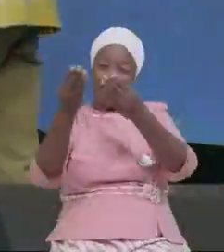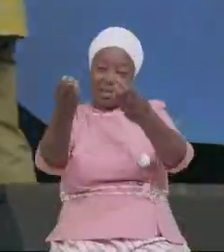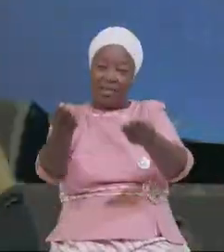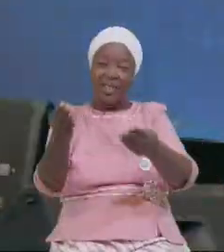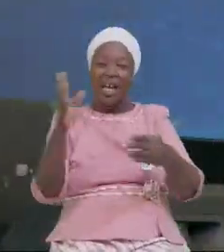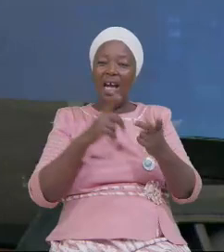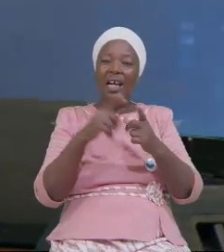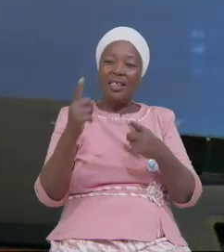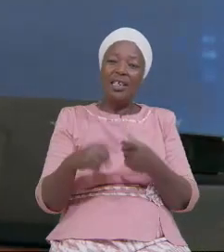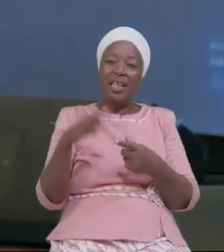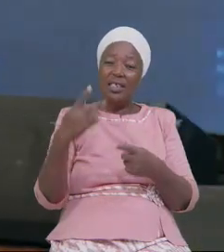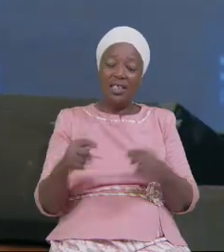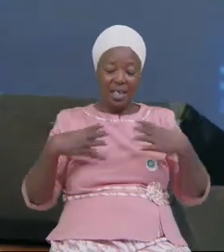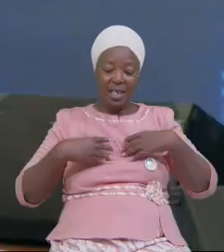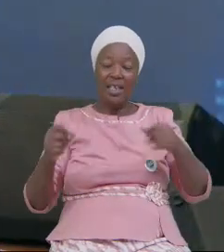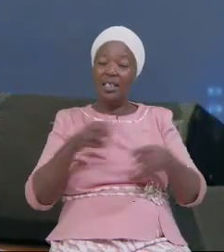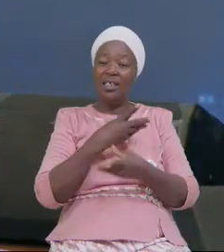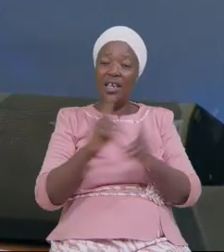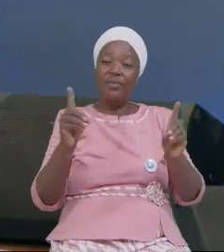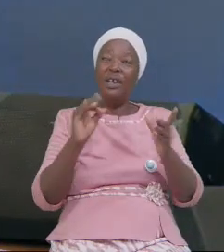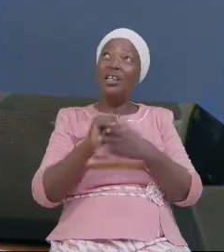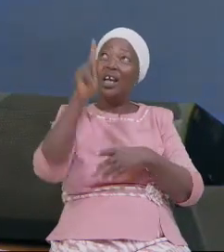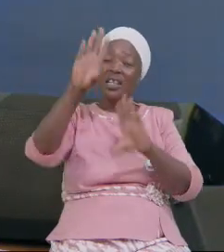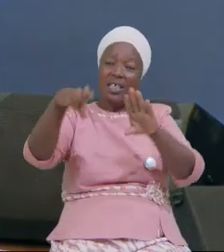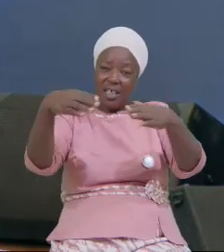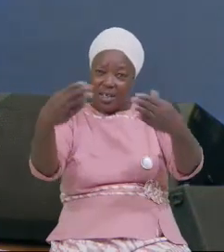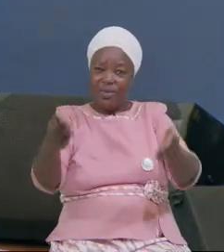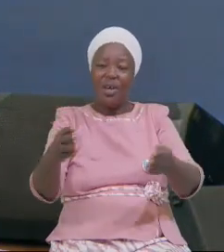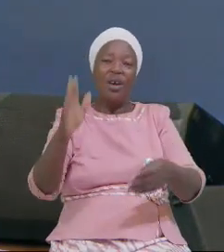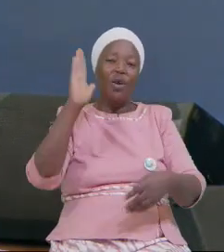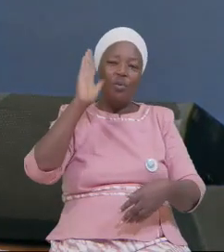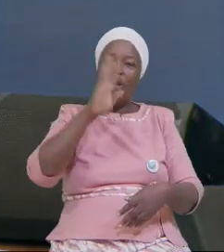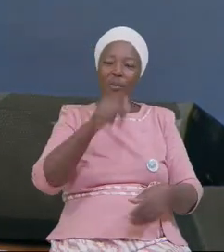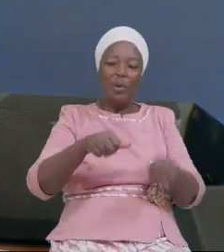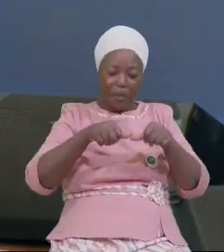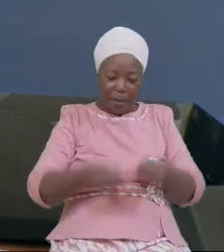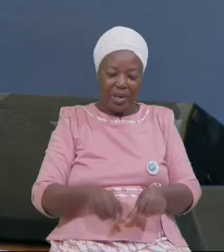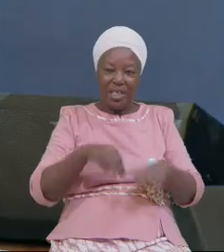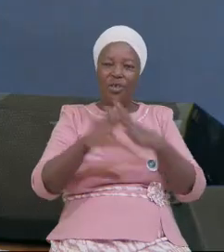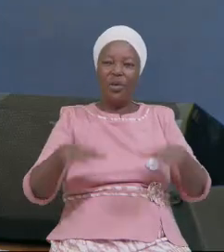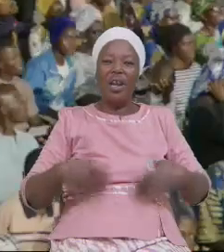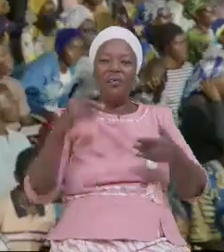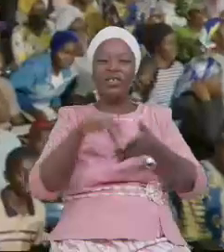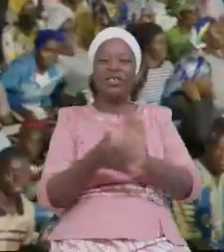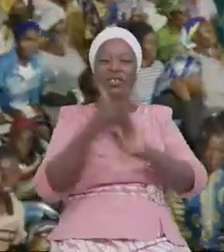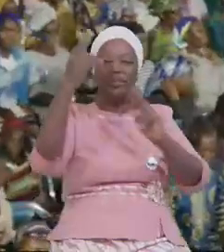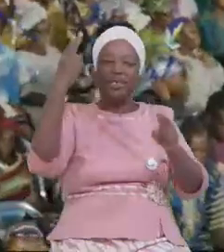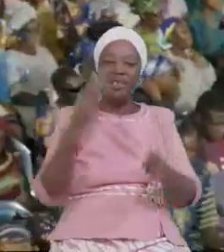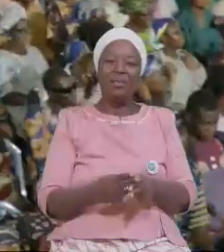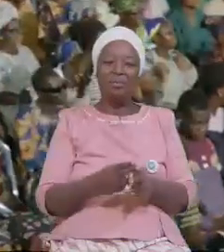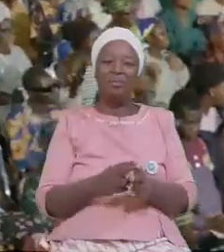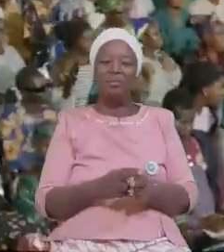the healing deliverance he gives will be permanent in your life in Jesus' name.